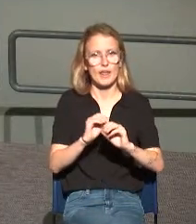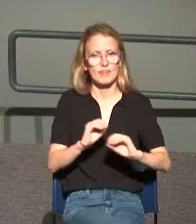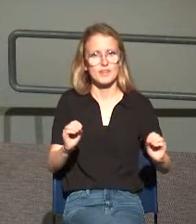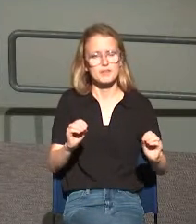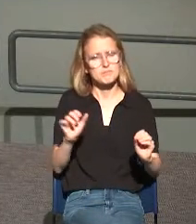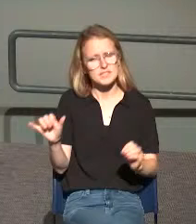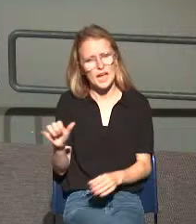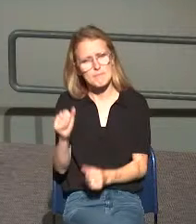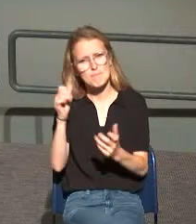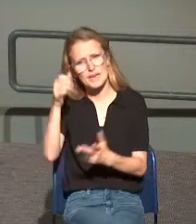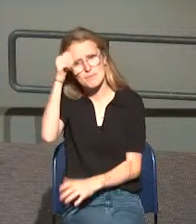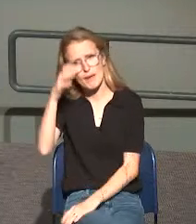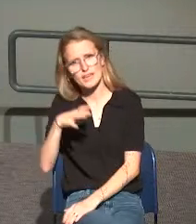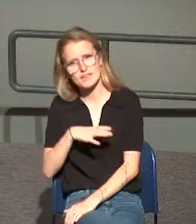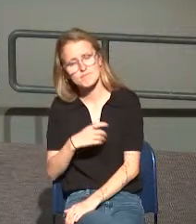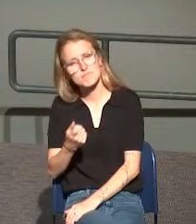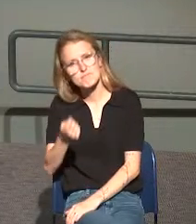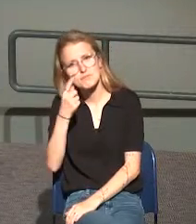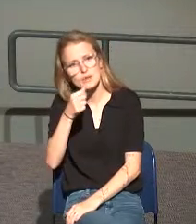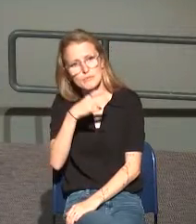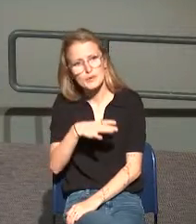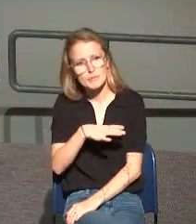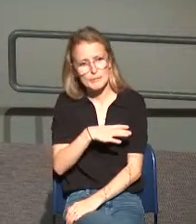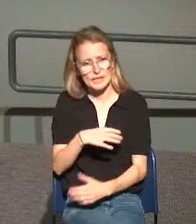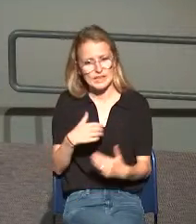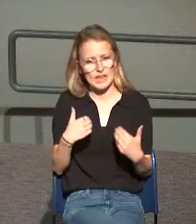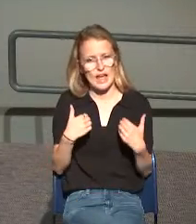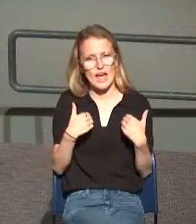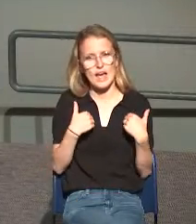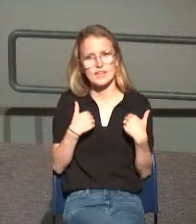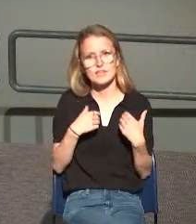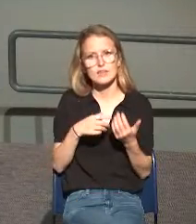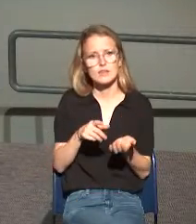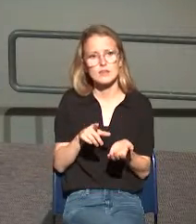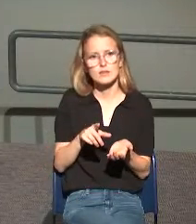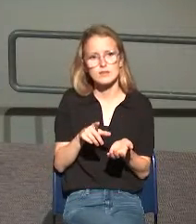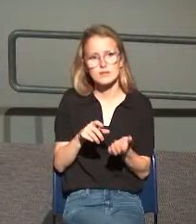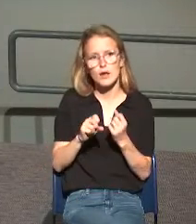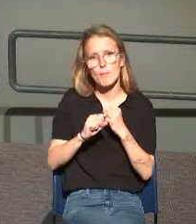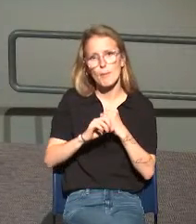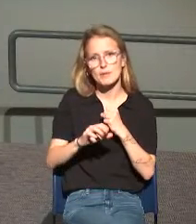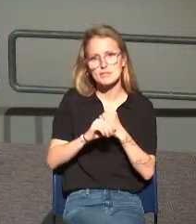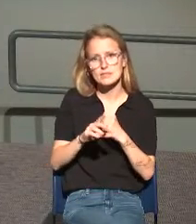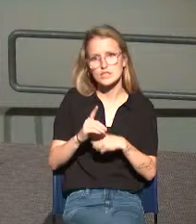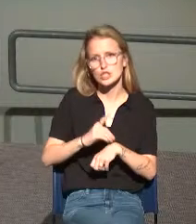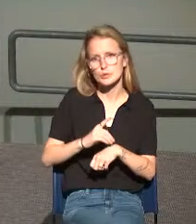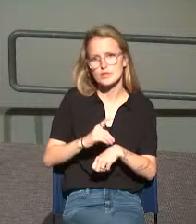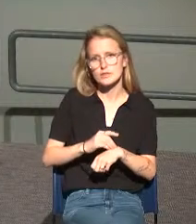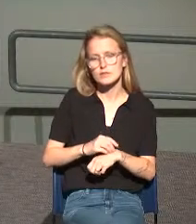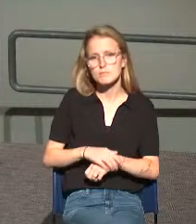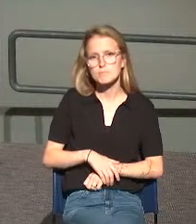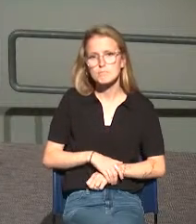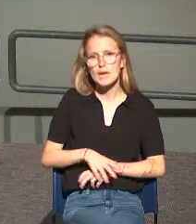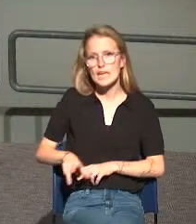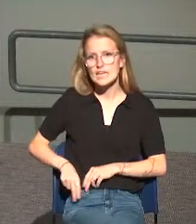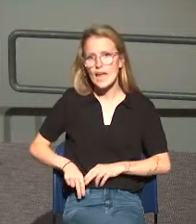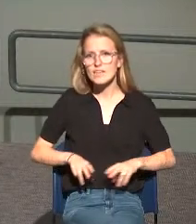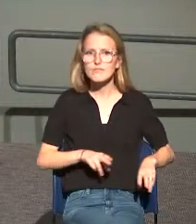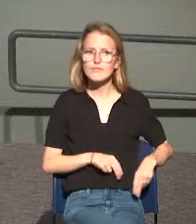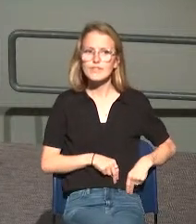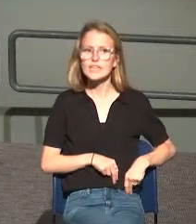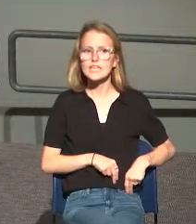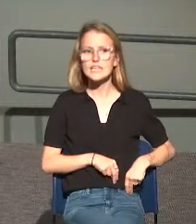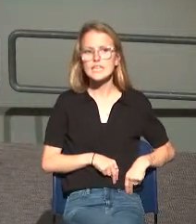were also had these publicity duties. The Navy simultaneously didn't necessarily want them there,